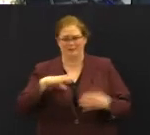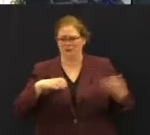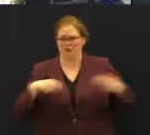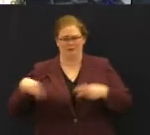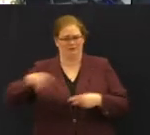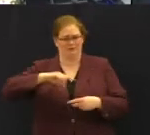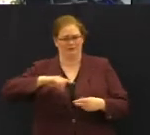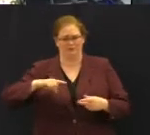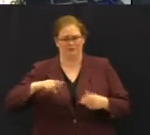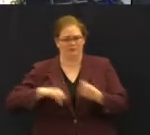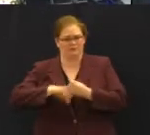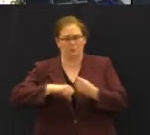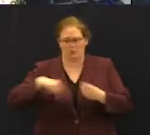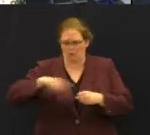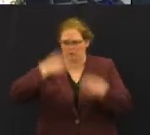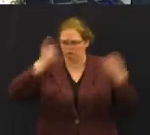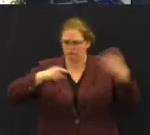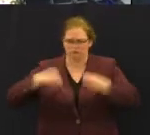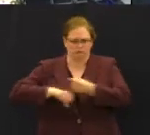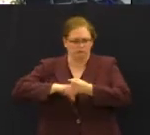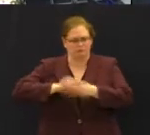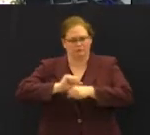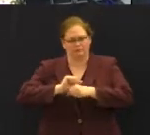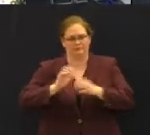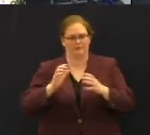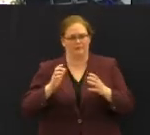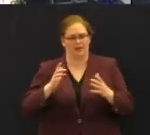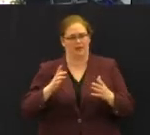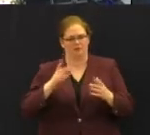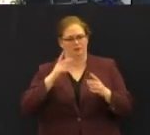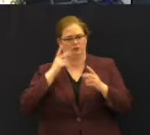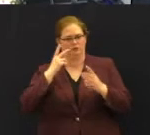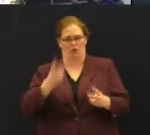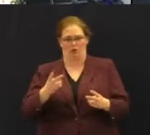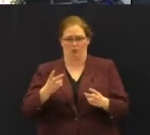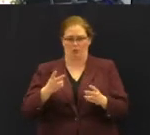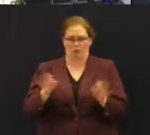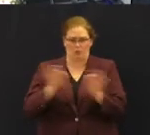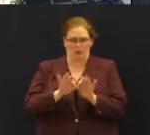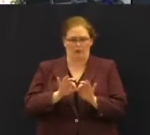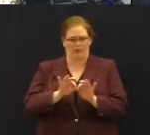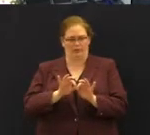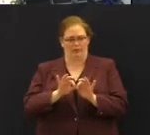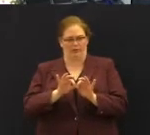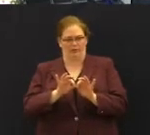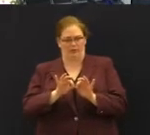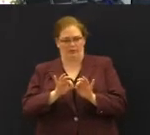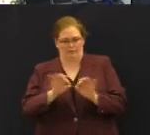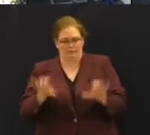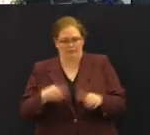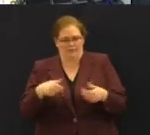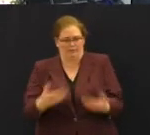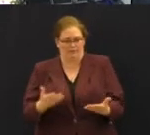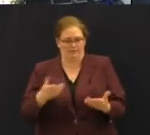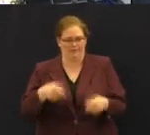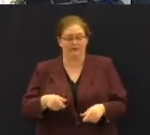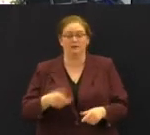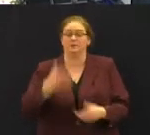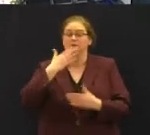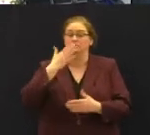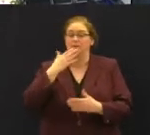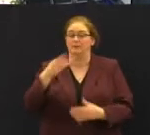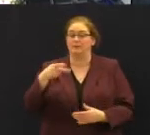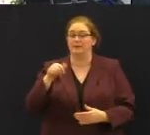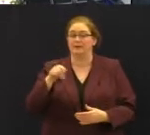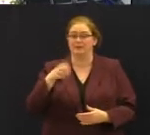we all worked on this together and saw the worth and the value in doing this. And I want to thank also Pete, who's